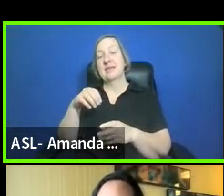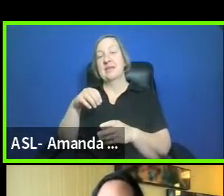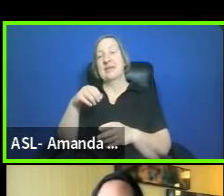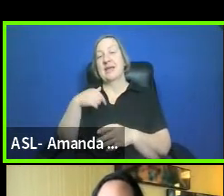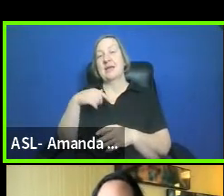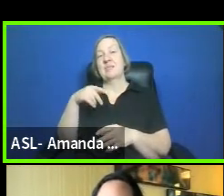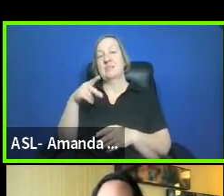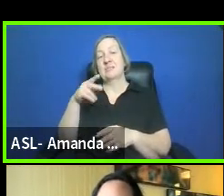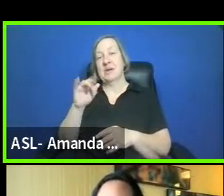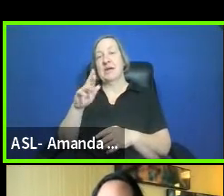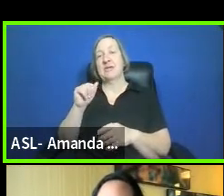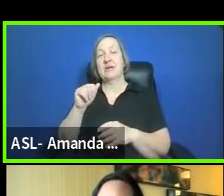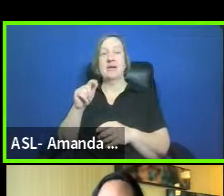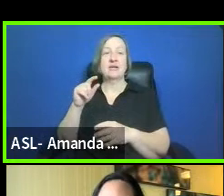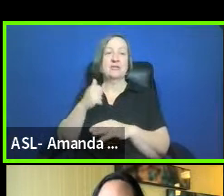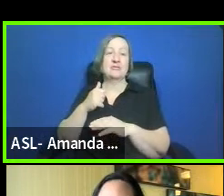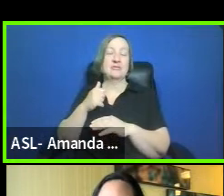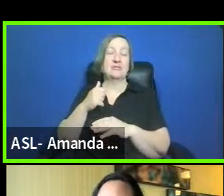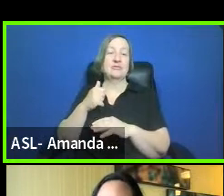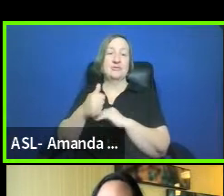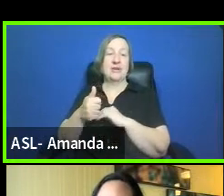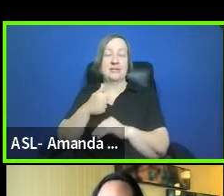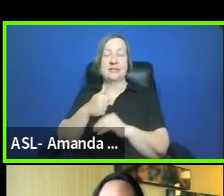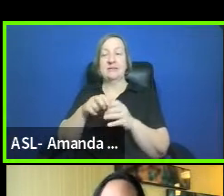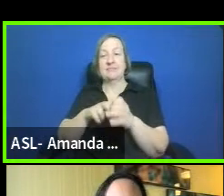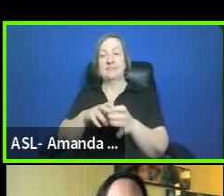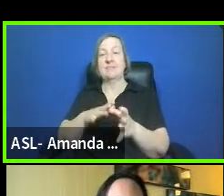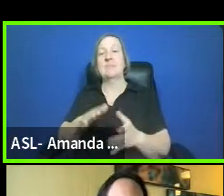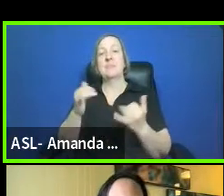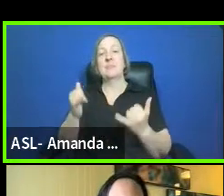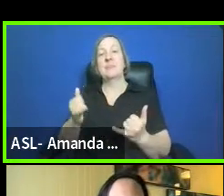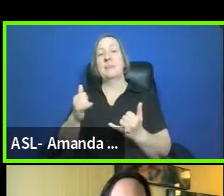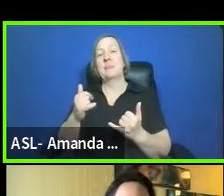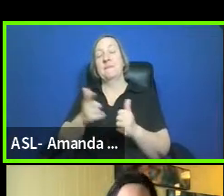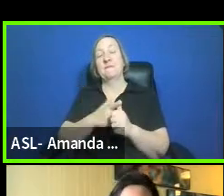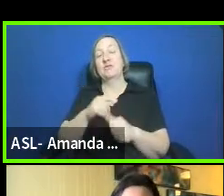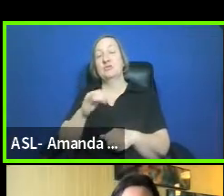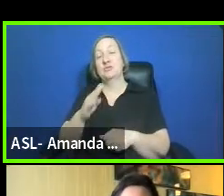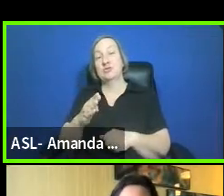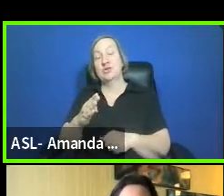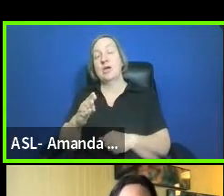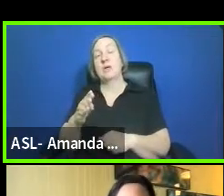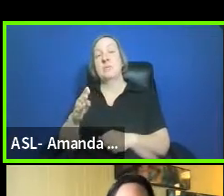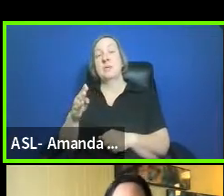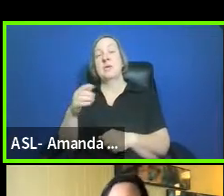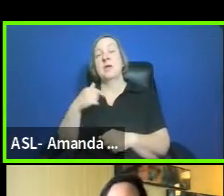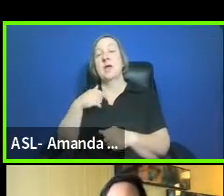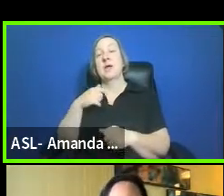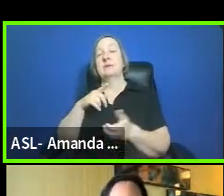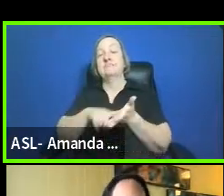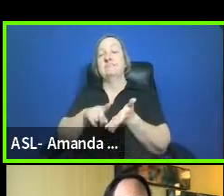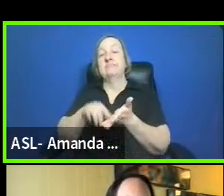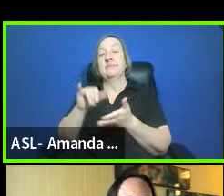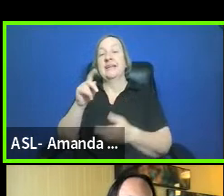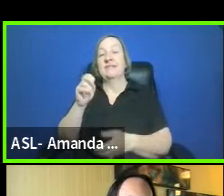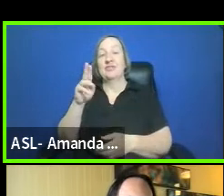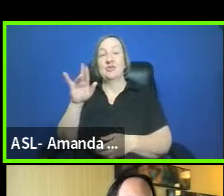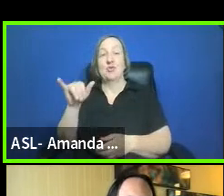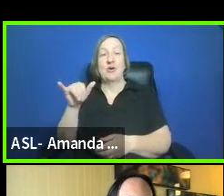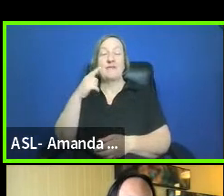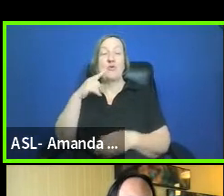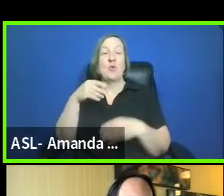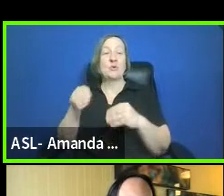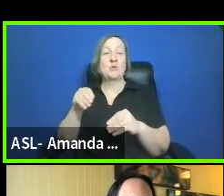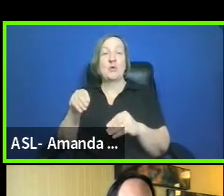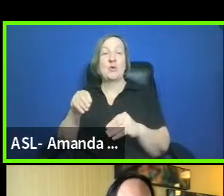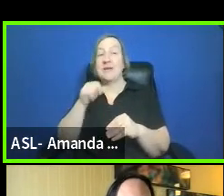job was taking inventory for a department store that is no longer with us, which was it was